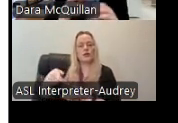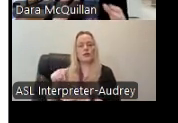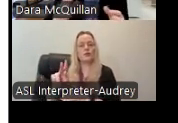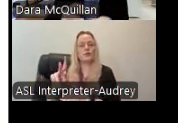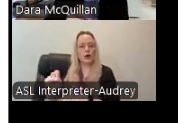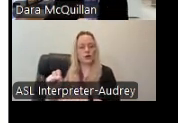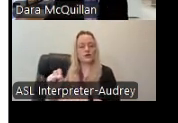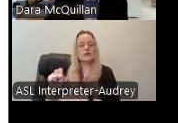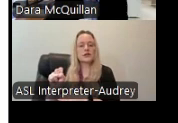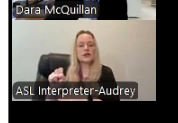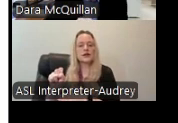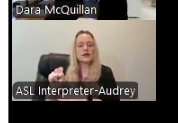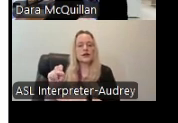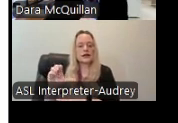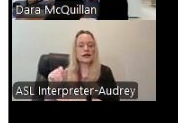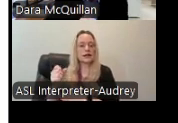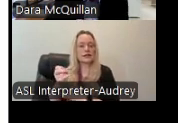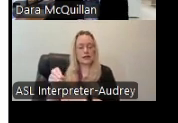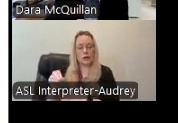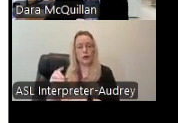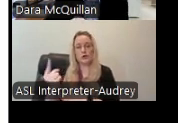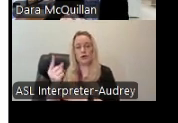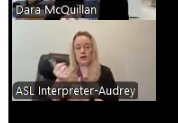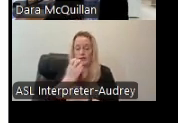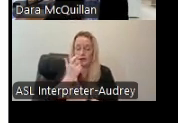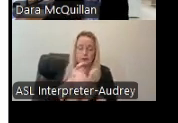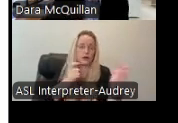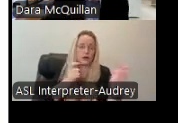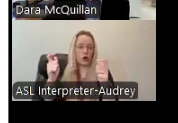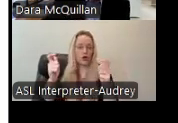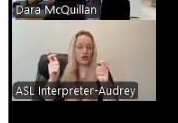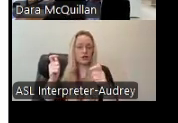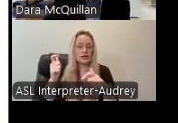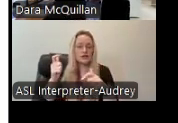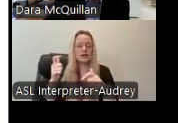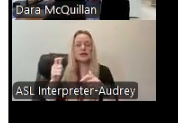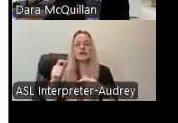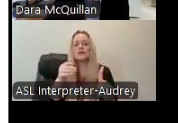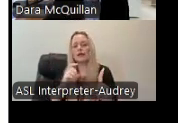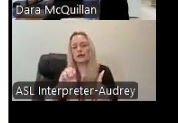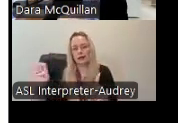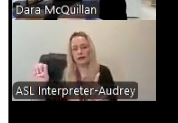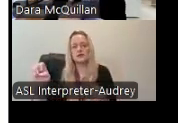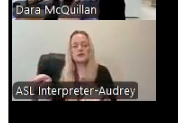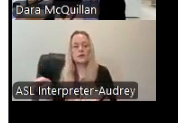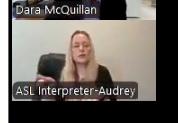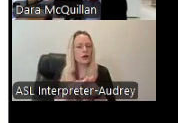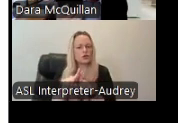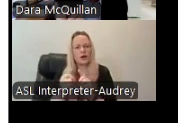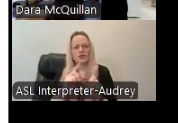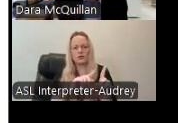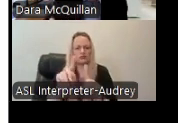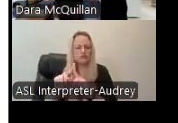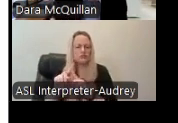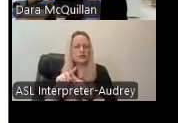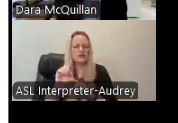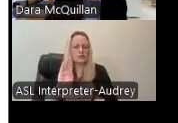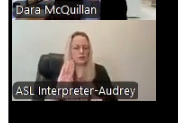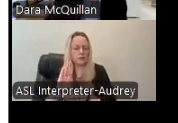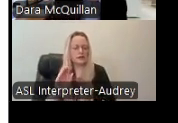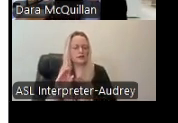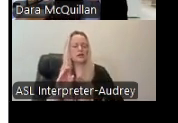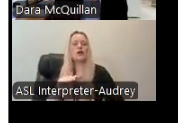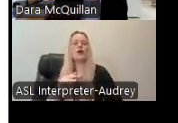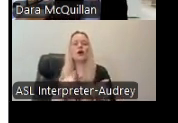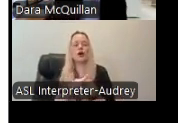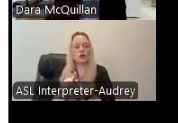one of the largest casinos on the eastern seaboard, but they also have a number of other facilities. They are also a family-owned